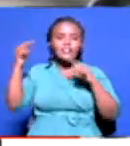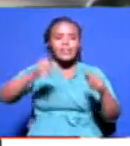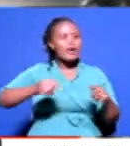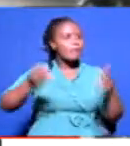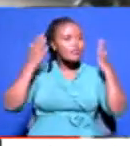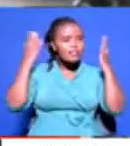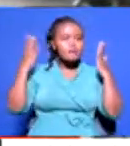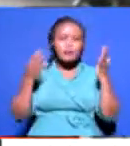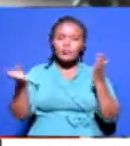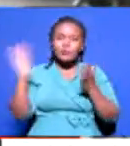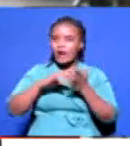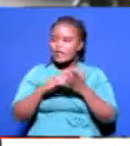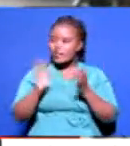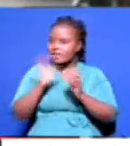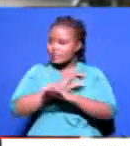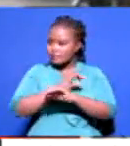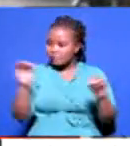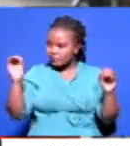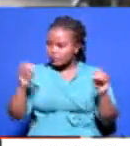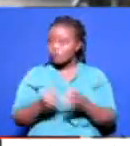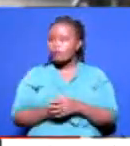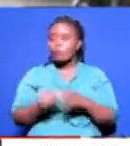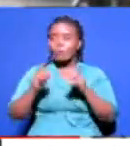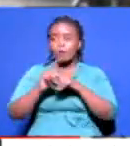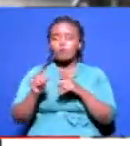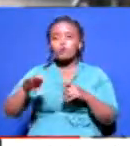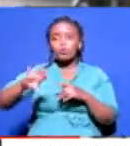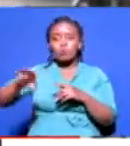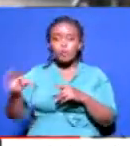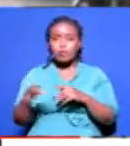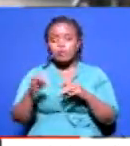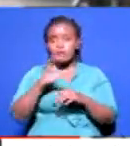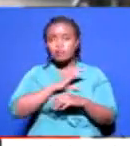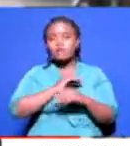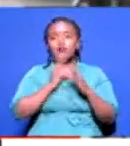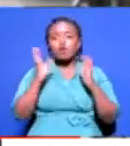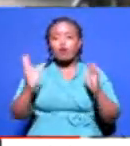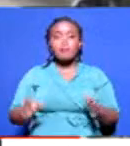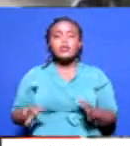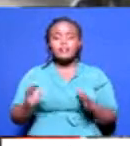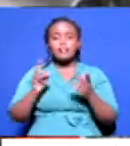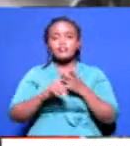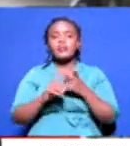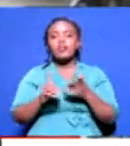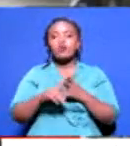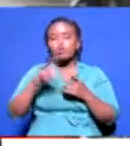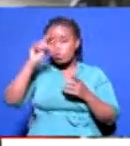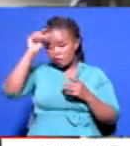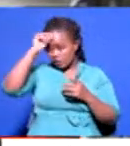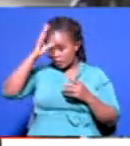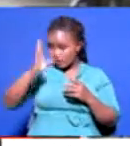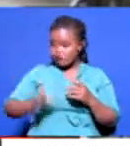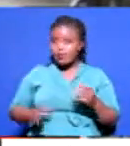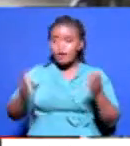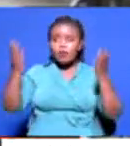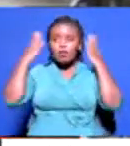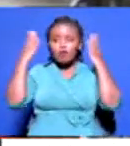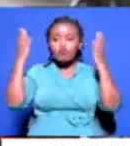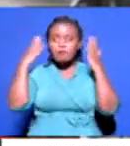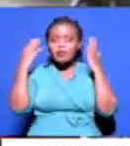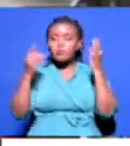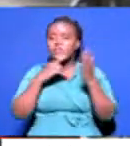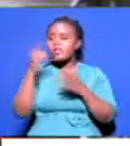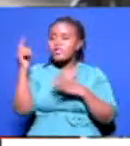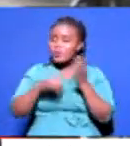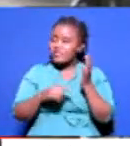watu saba waliuawa, County Commissioner na pia Mbugua na Governor wetu Kiraitu Murungi alisema ngamia hazitaingia tena kwa hii